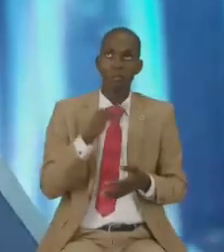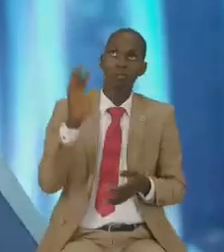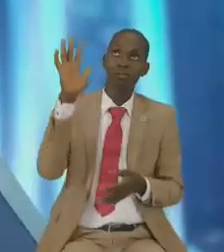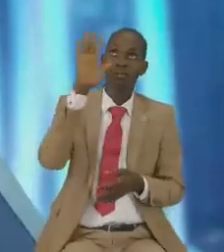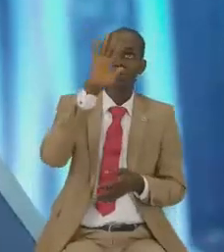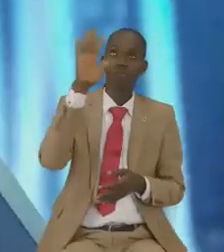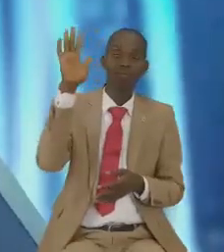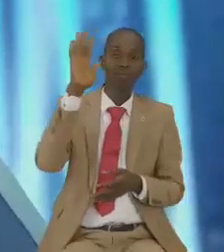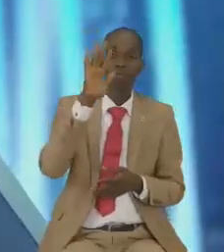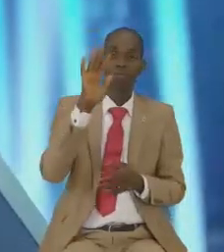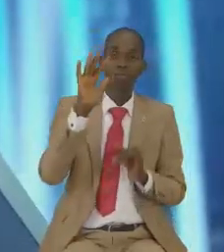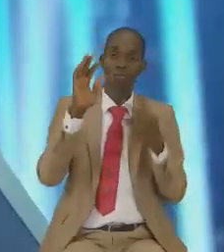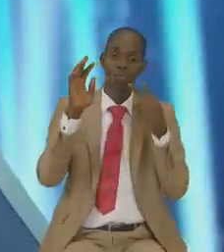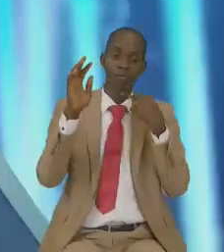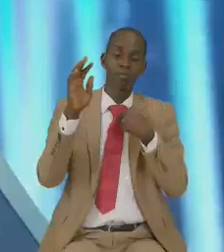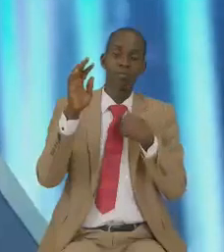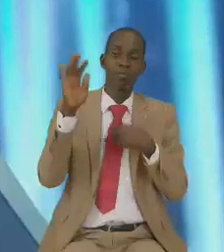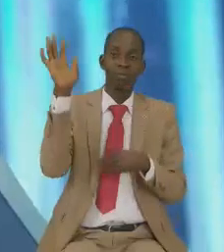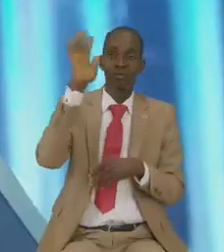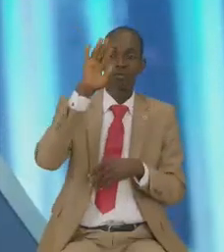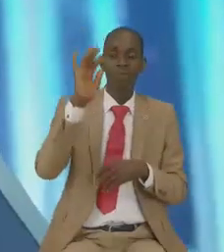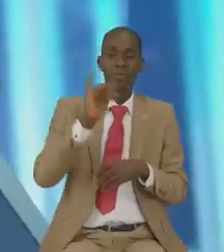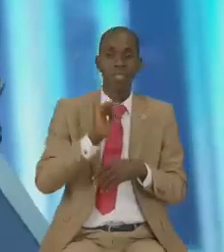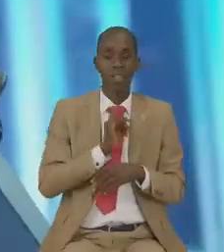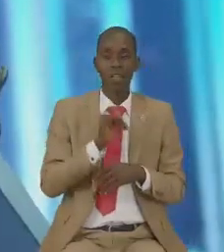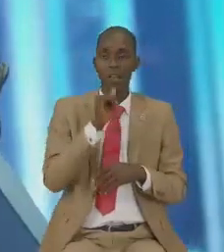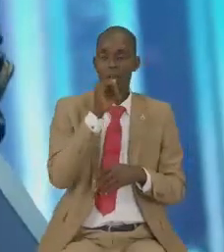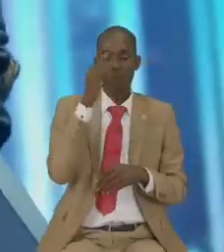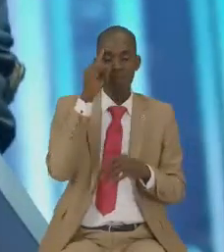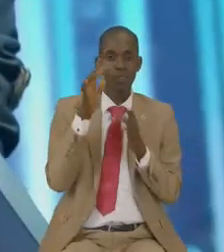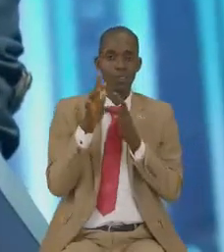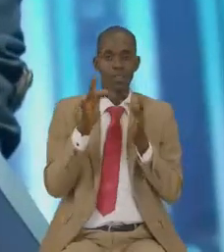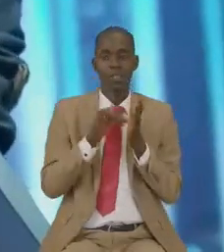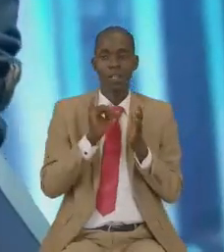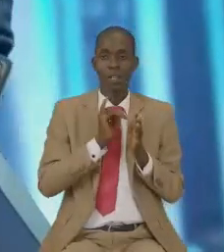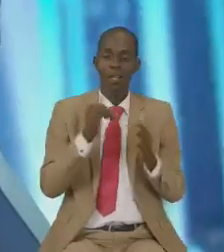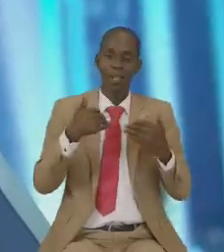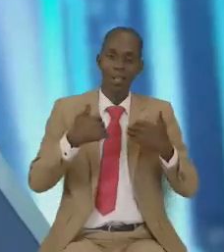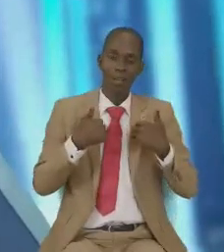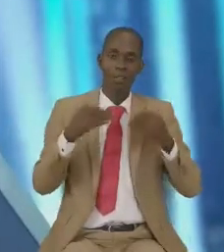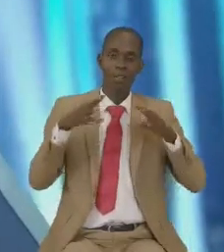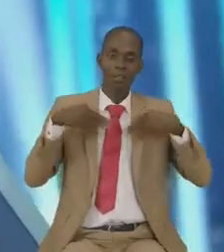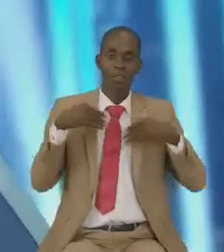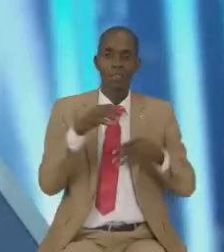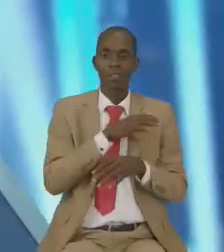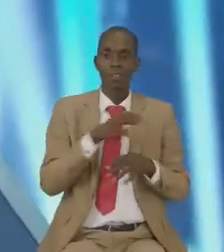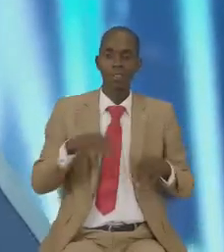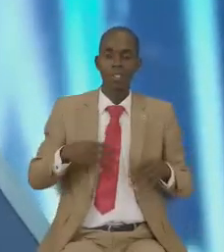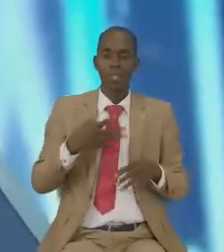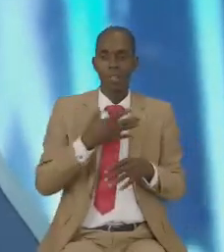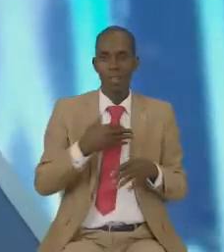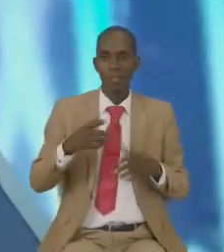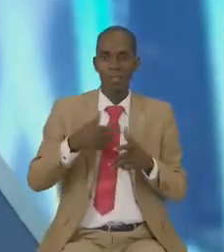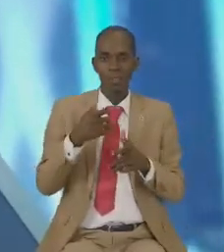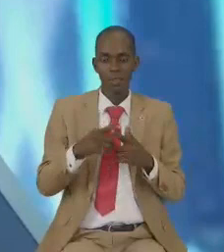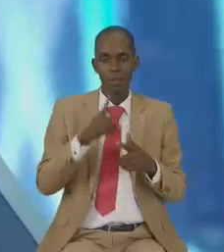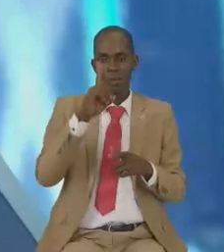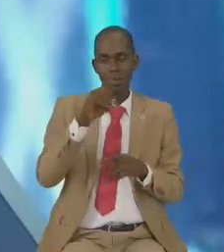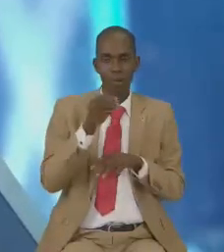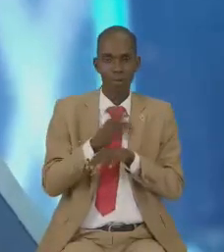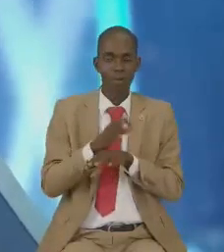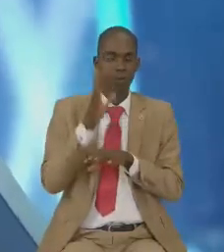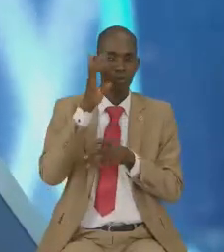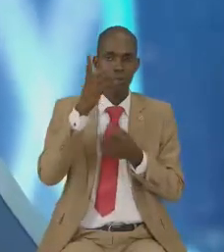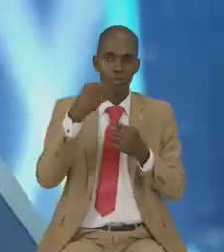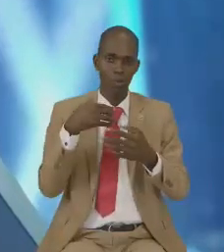Jesus. I am for Jesus. I've given my life to Jesus. And the counselors will come to you and attend to you. Counselors,